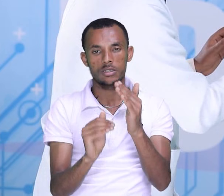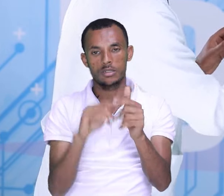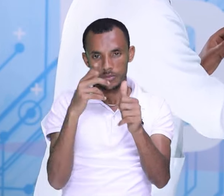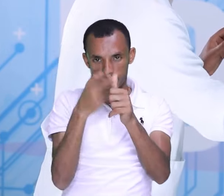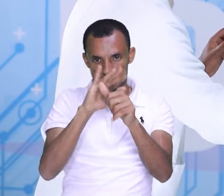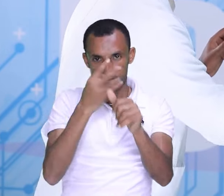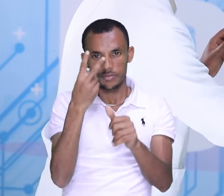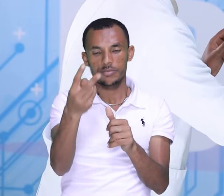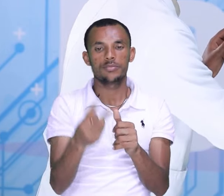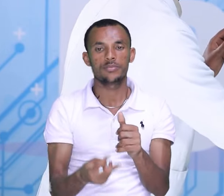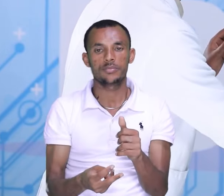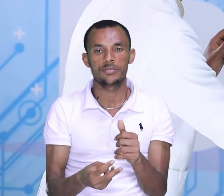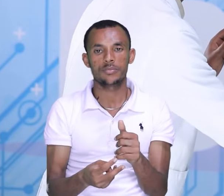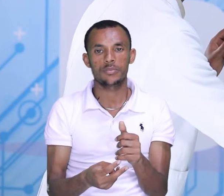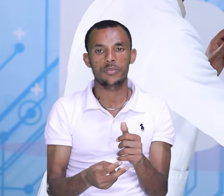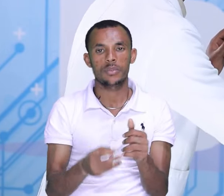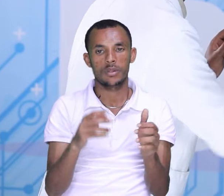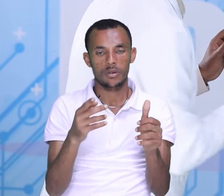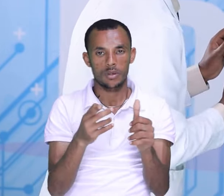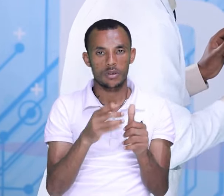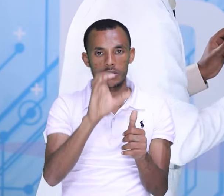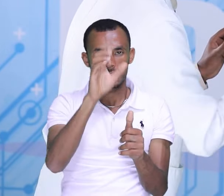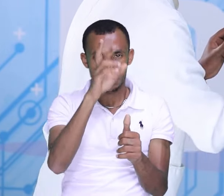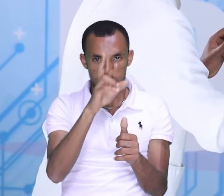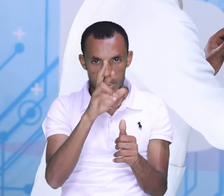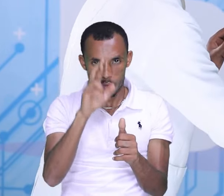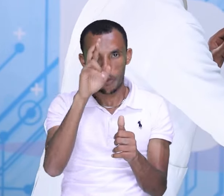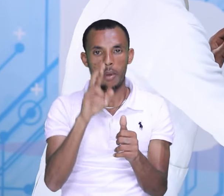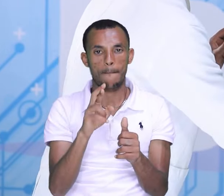is chromium